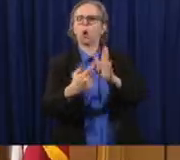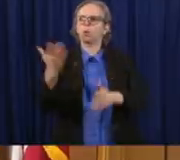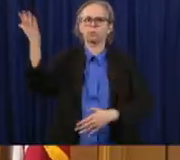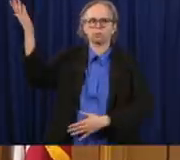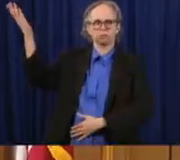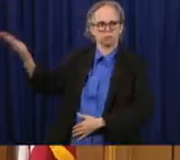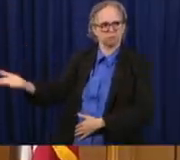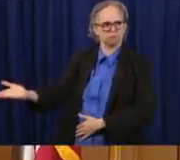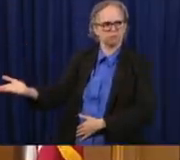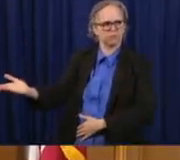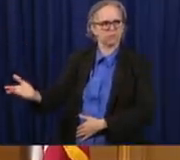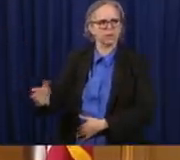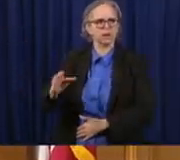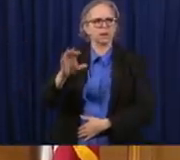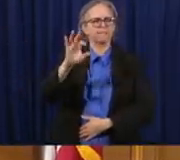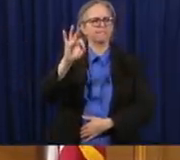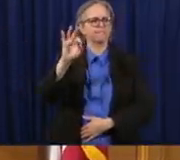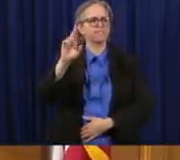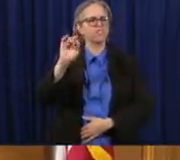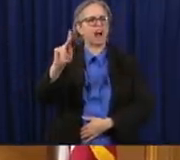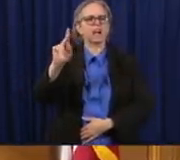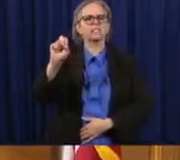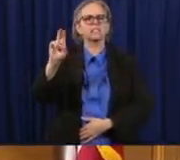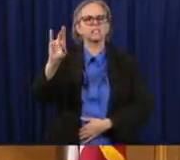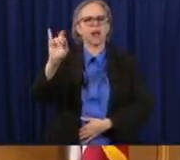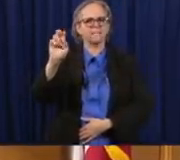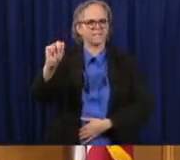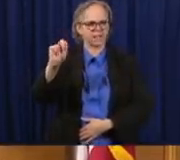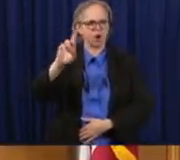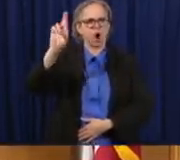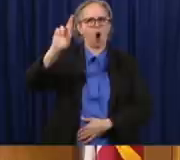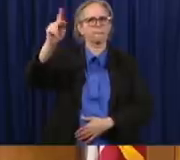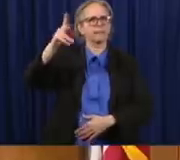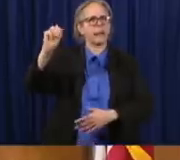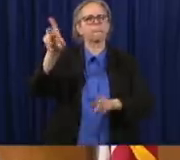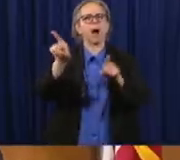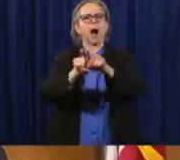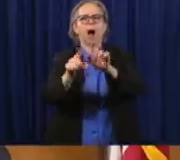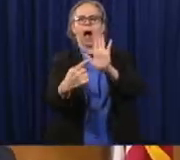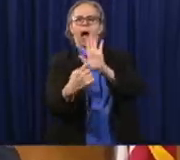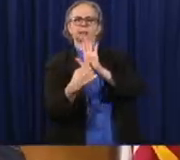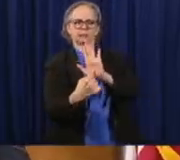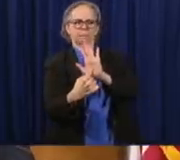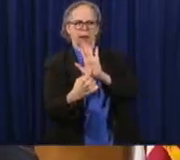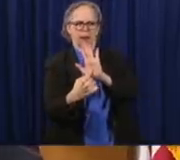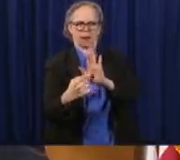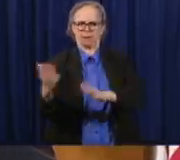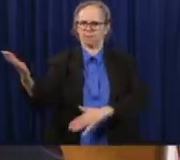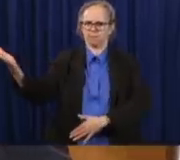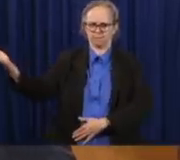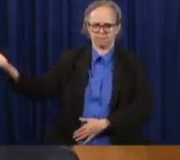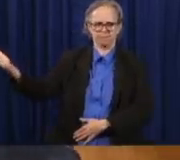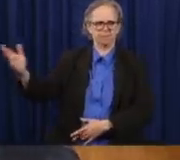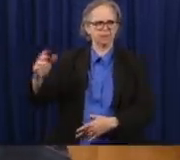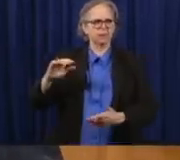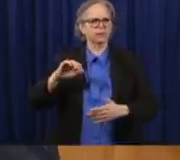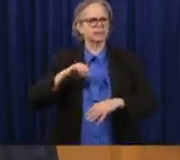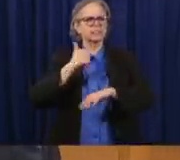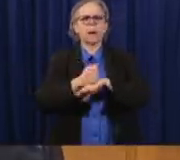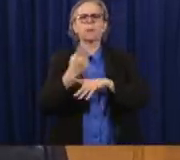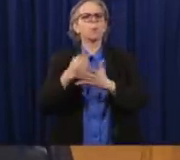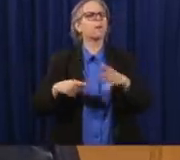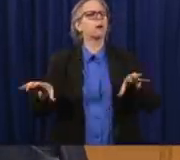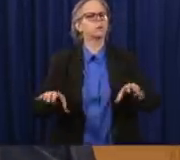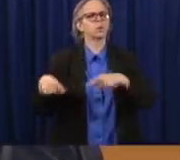RPM heads up this group that we put together. This is a slide that kind of shows some of the things that they have